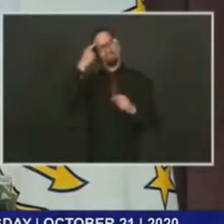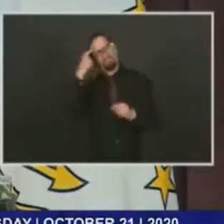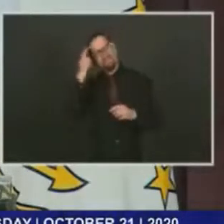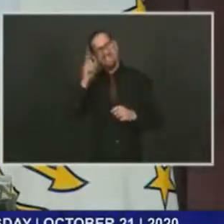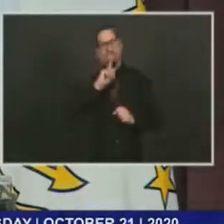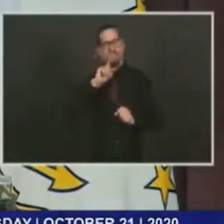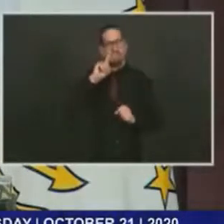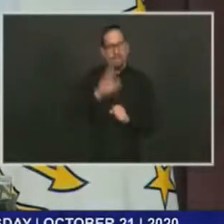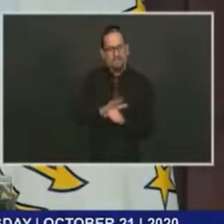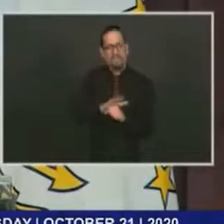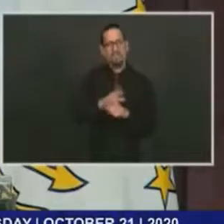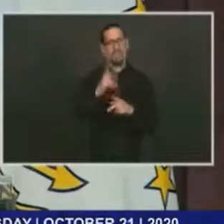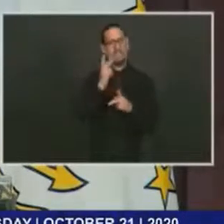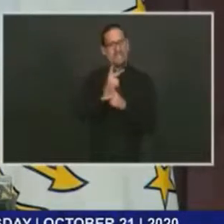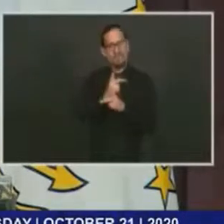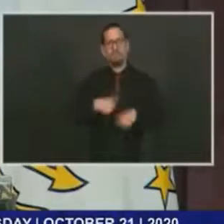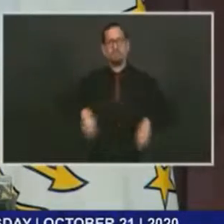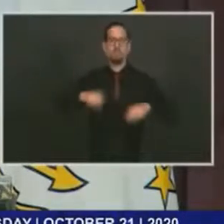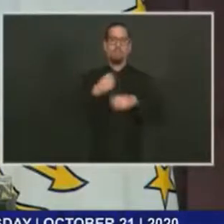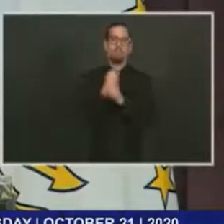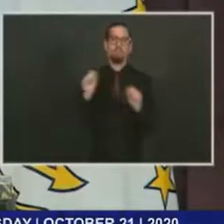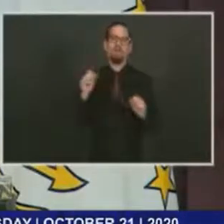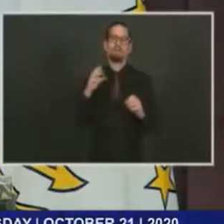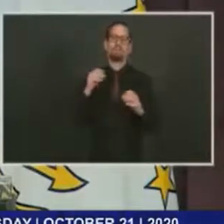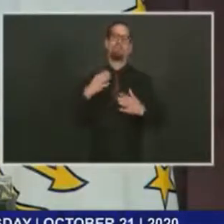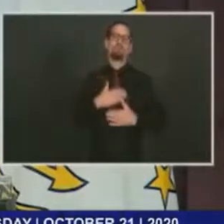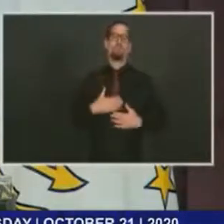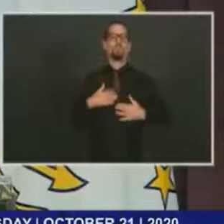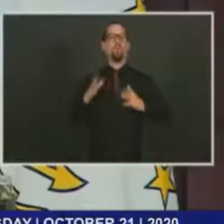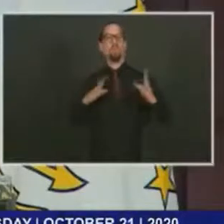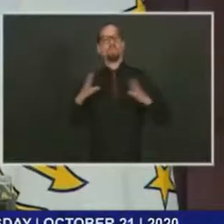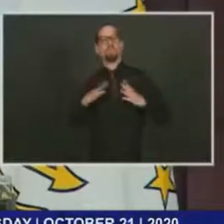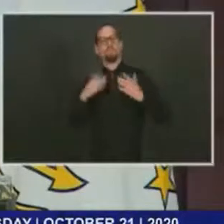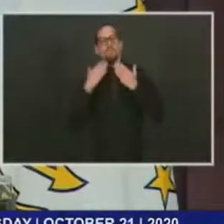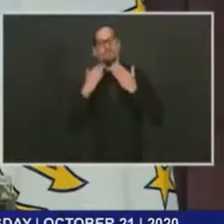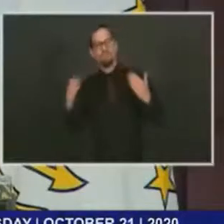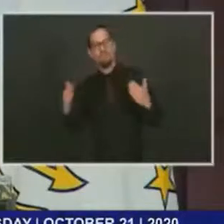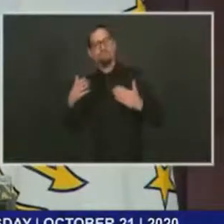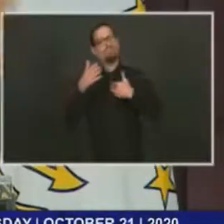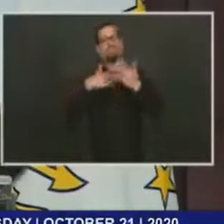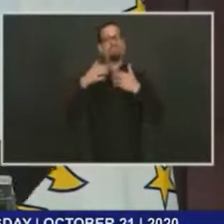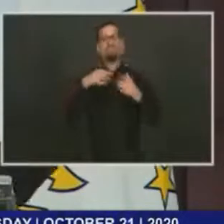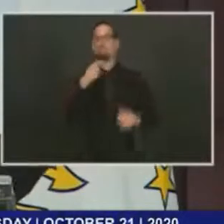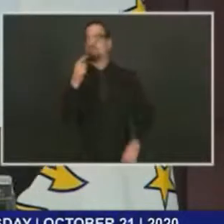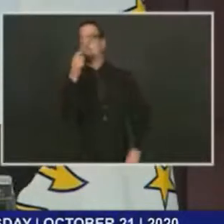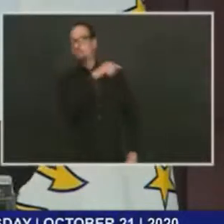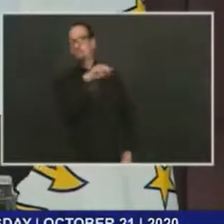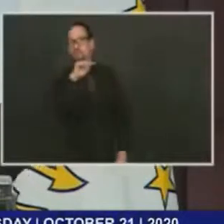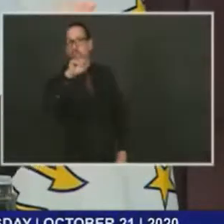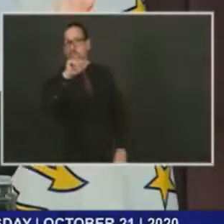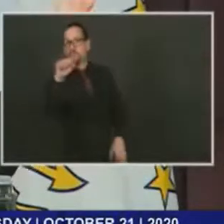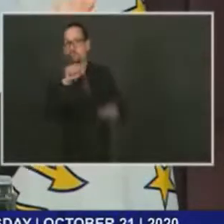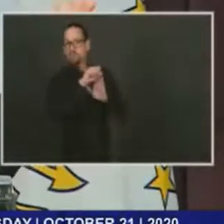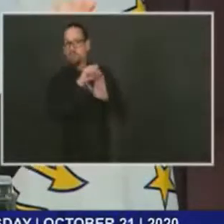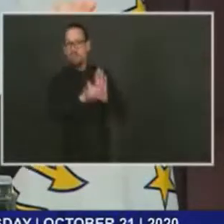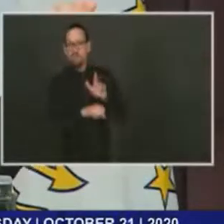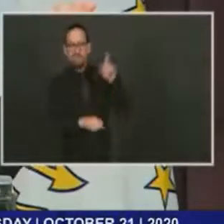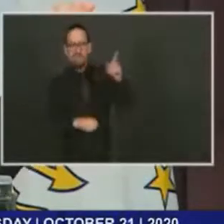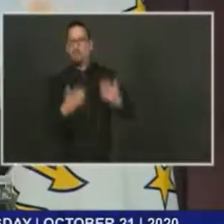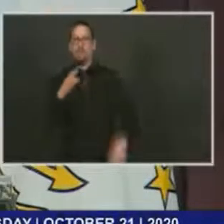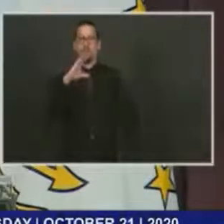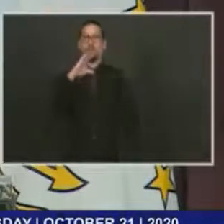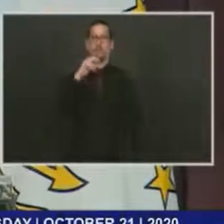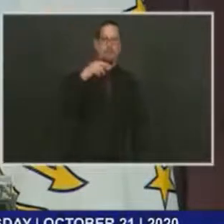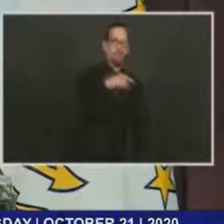safe Thanksgiving. Whether you're in Massachusetts visiting grandma, you're in Rhode Island, you fly to see friends wherever you